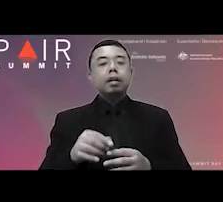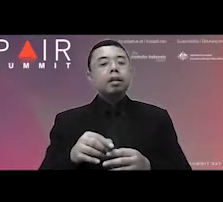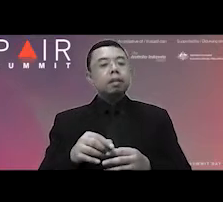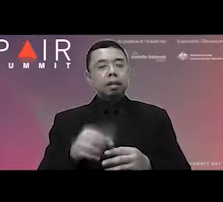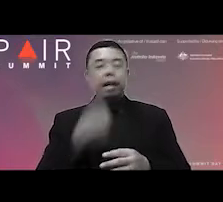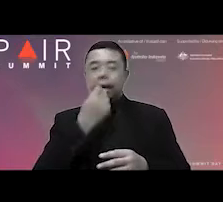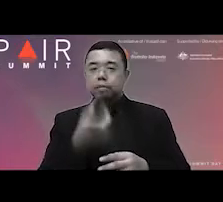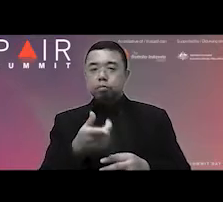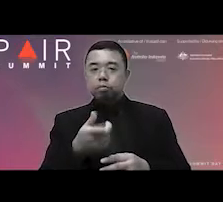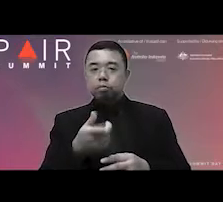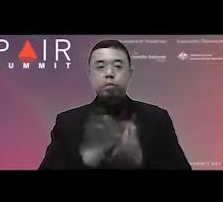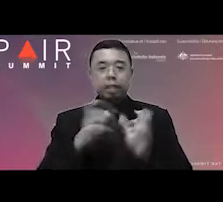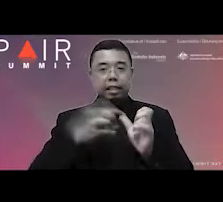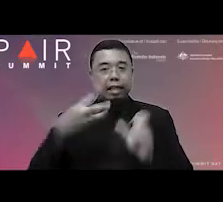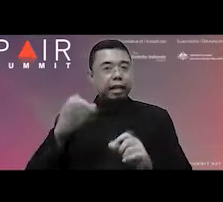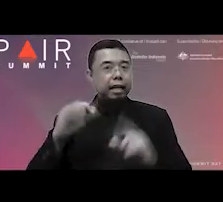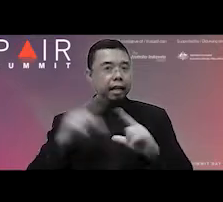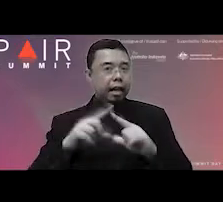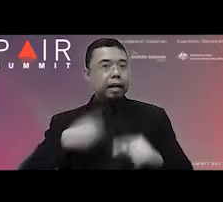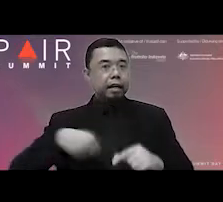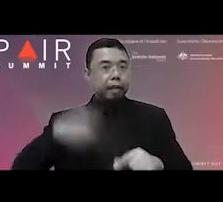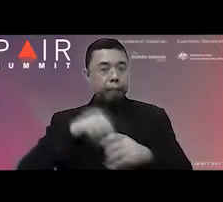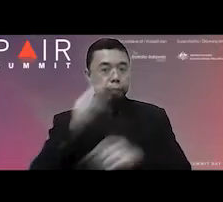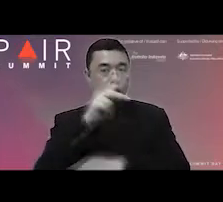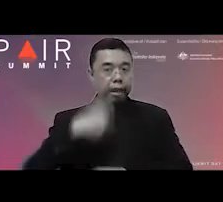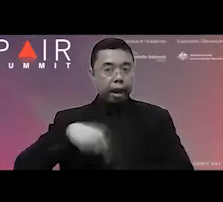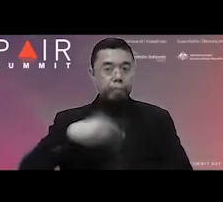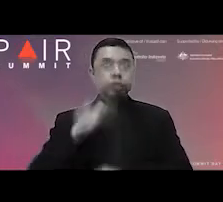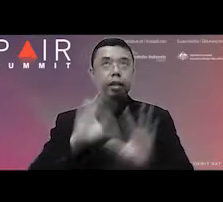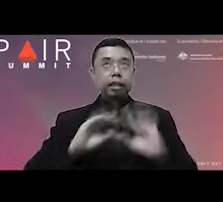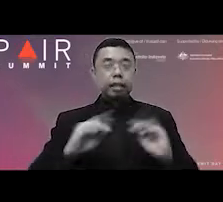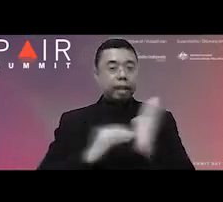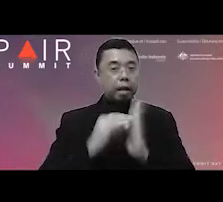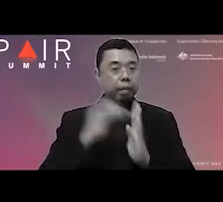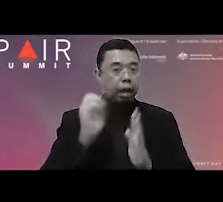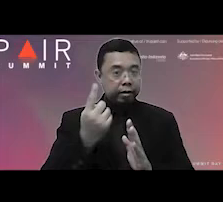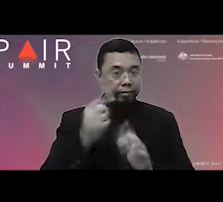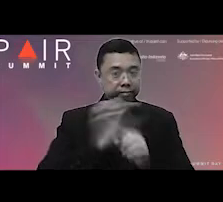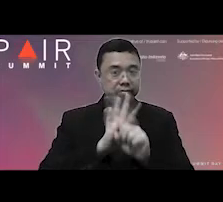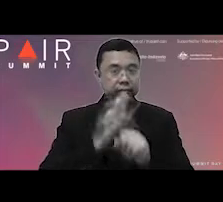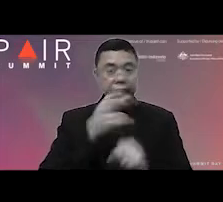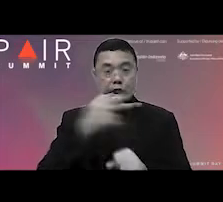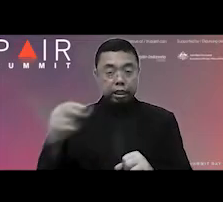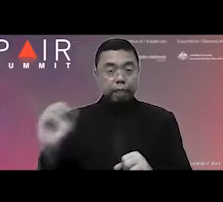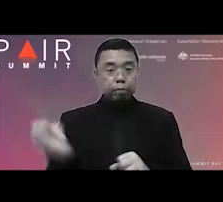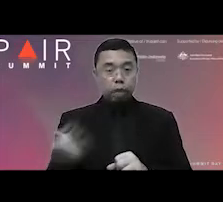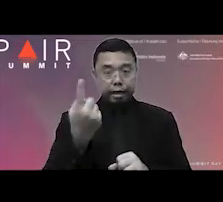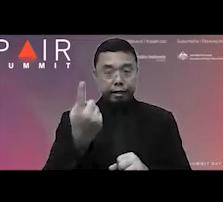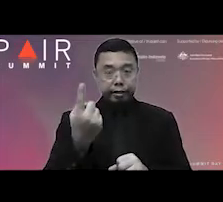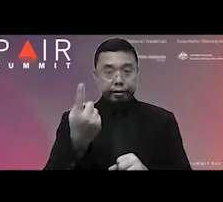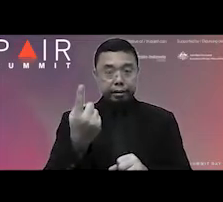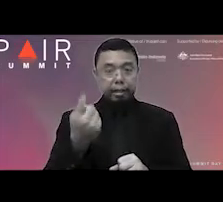project was conducted in the early stage of the pandemic in Indonesia, say in the first 6 months after the pandemic